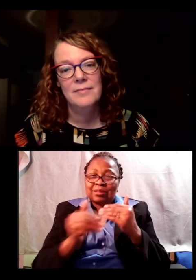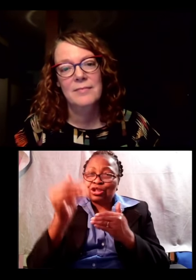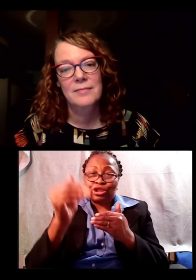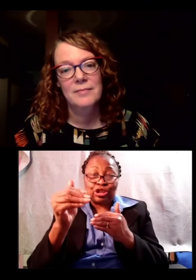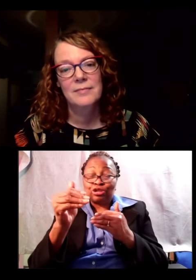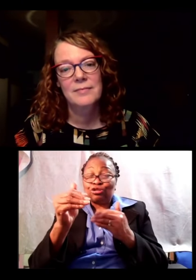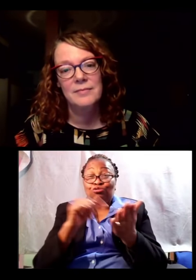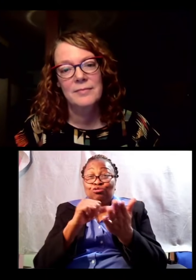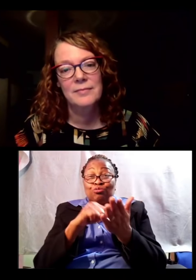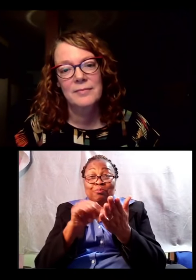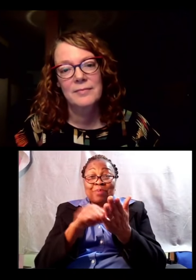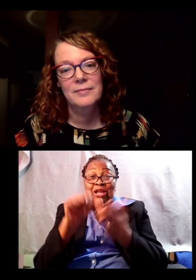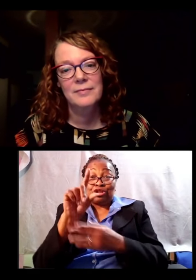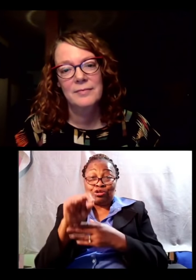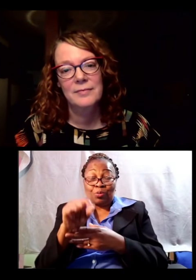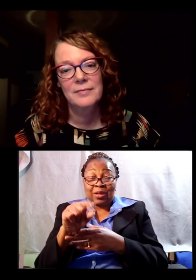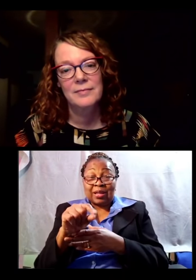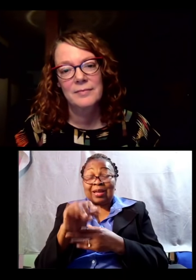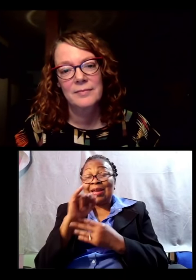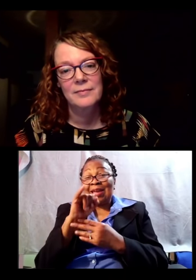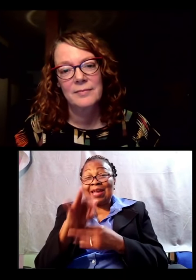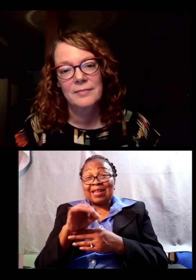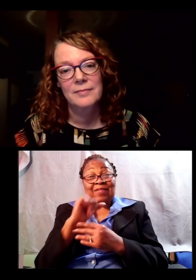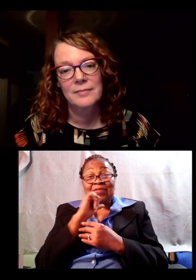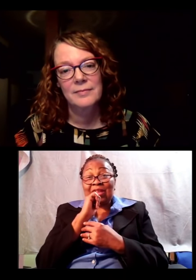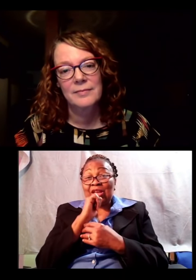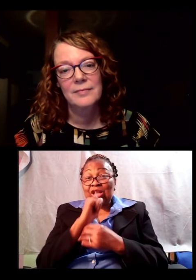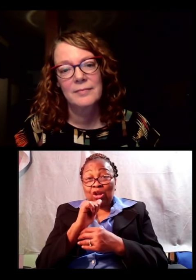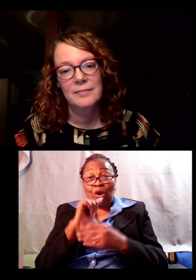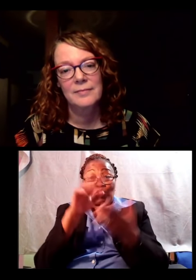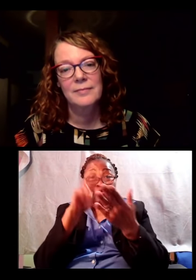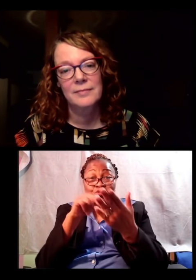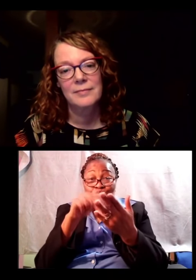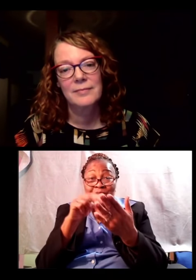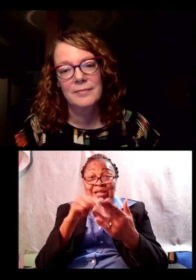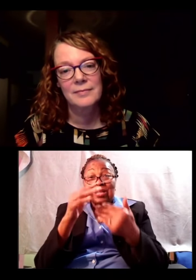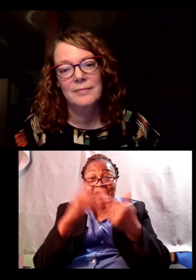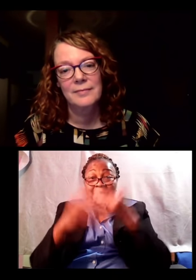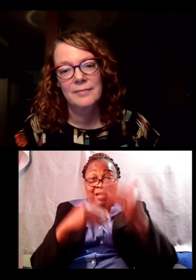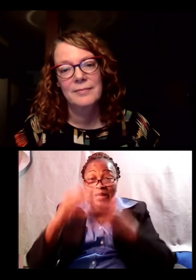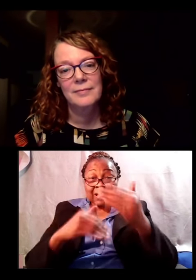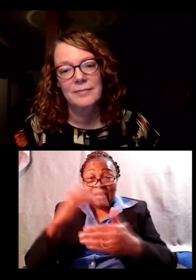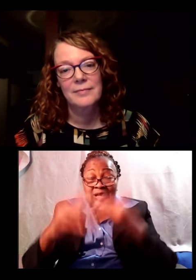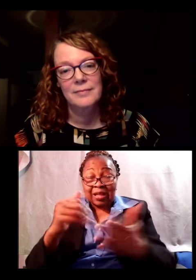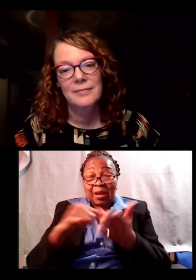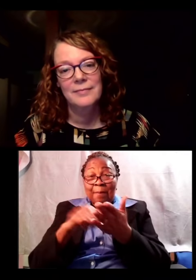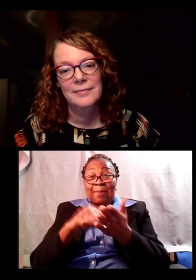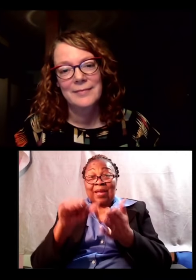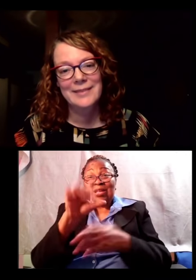never get to page 20, they will never get to page 86, where the most important thing you have to say is embedded.